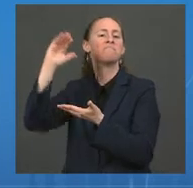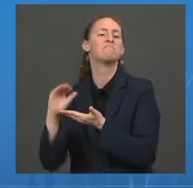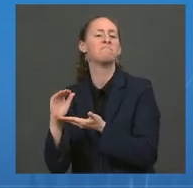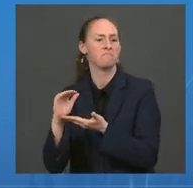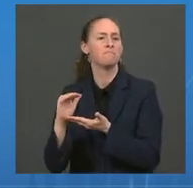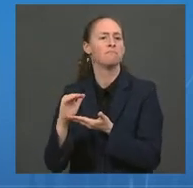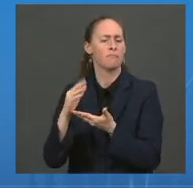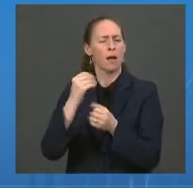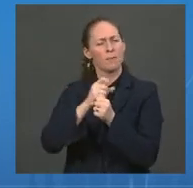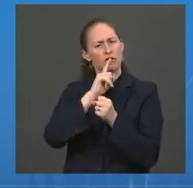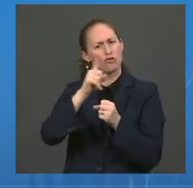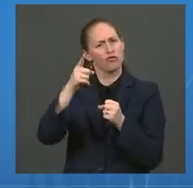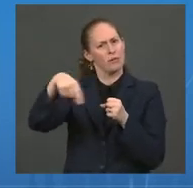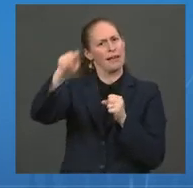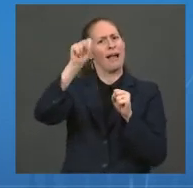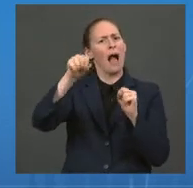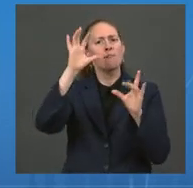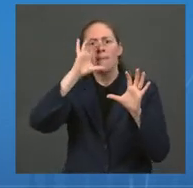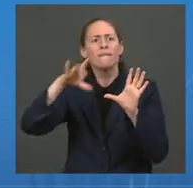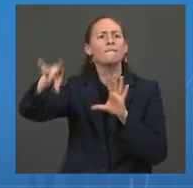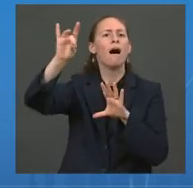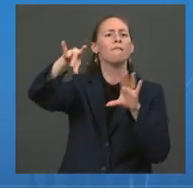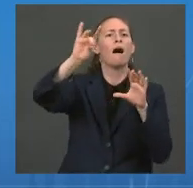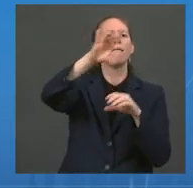convenient. Next question, please.